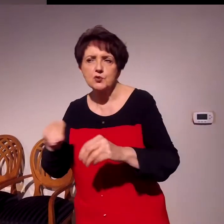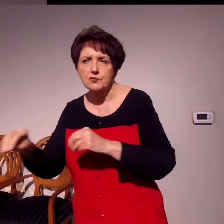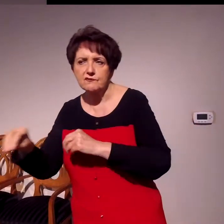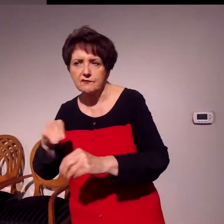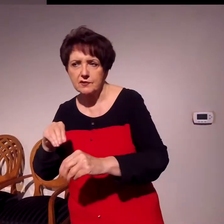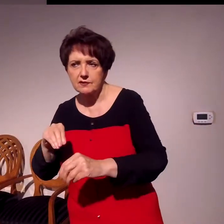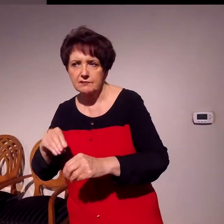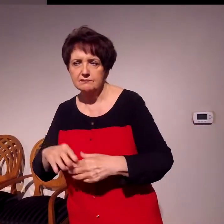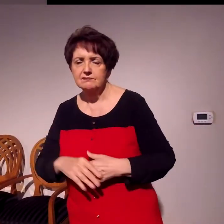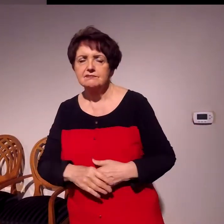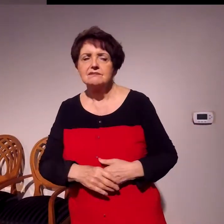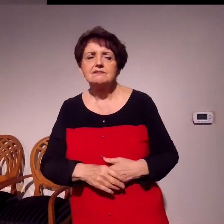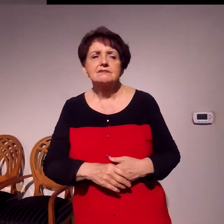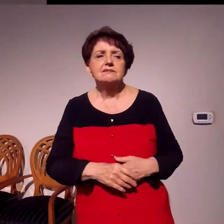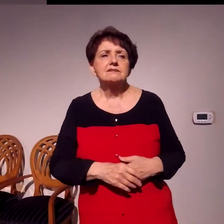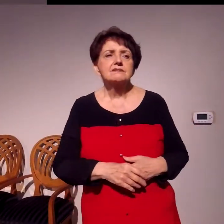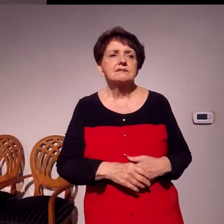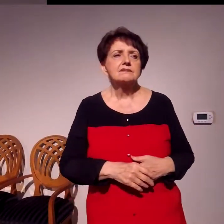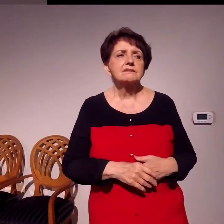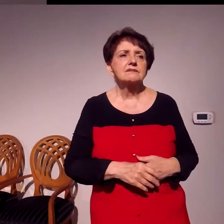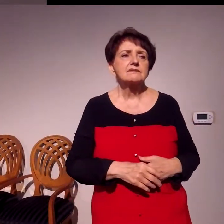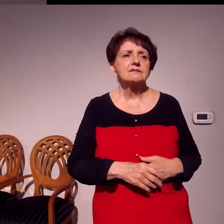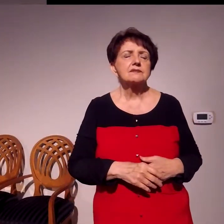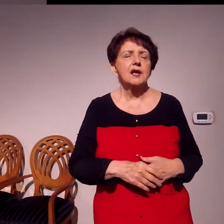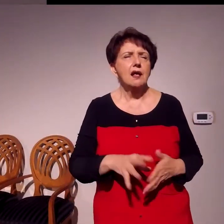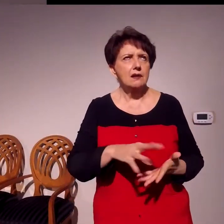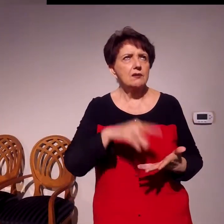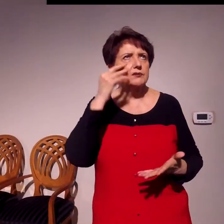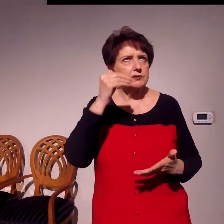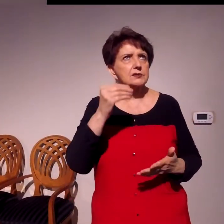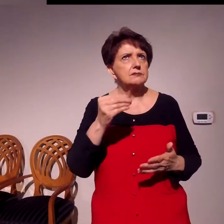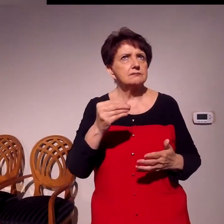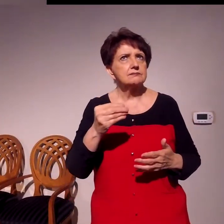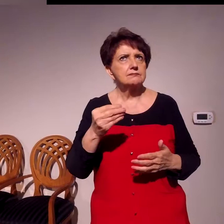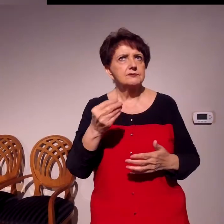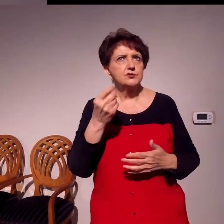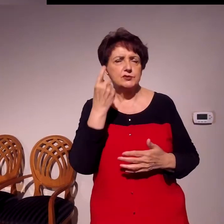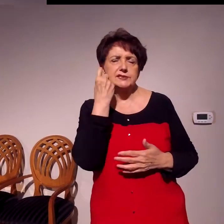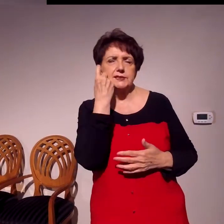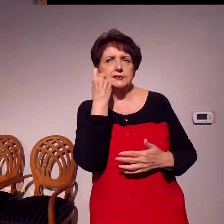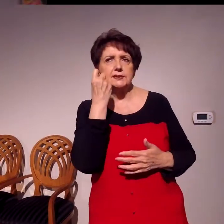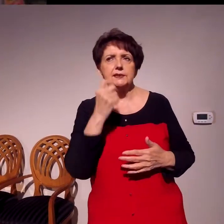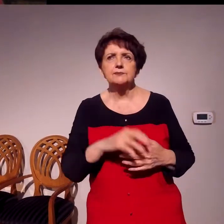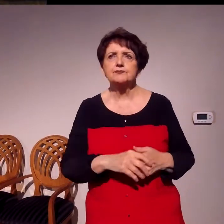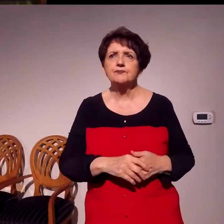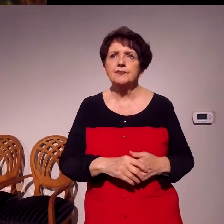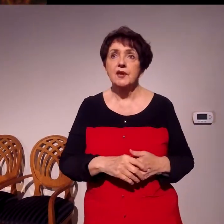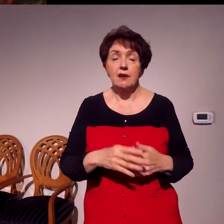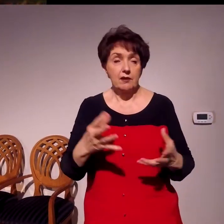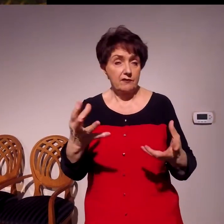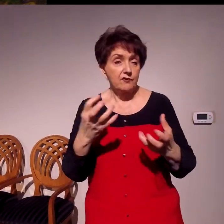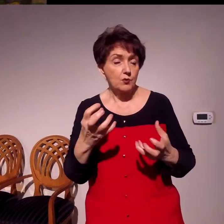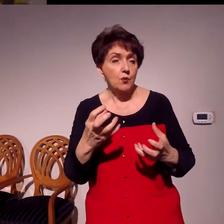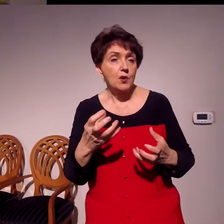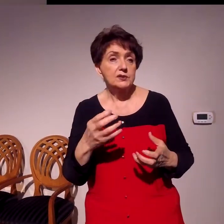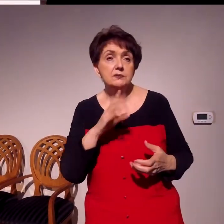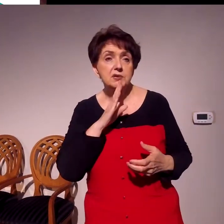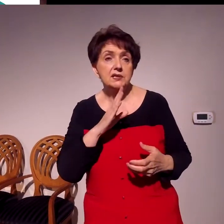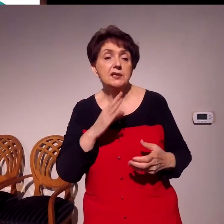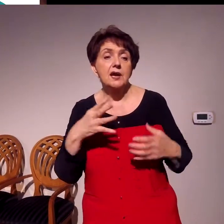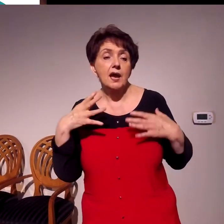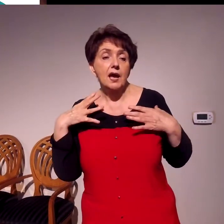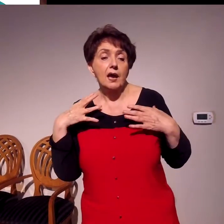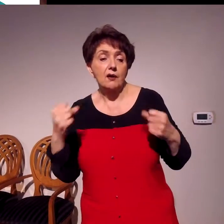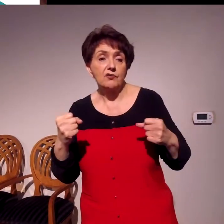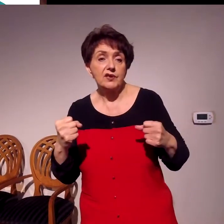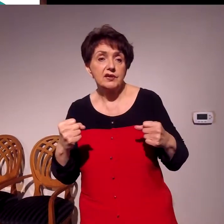is one of the most startling facts that I learned a while ago, that if you want to be healthy physically, only 20% of it has